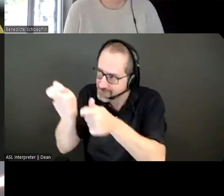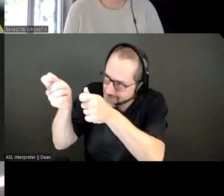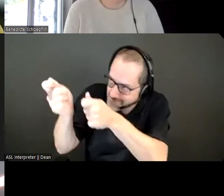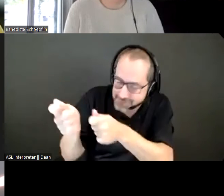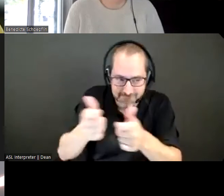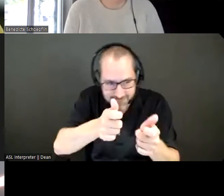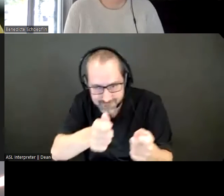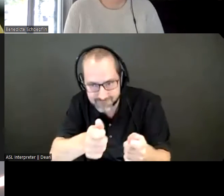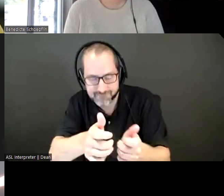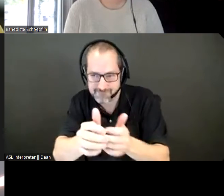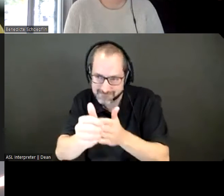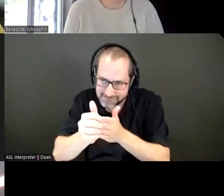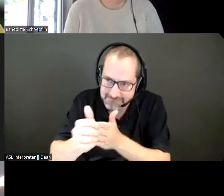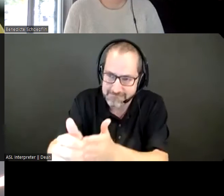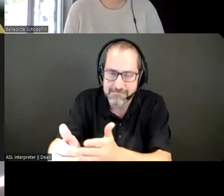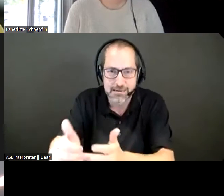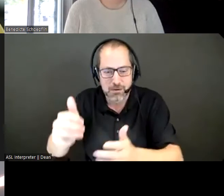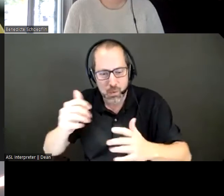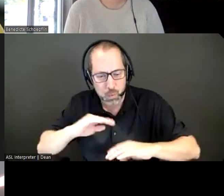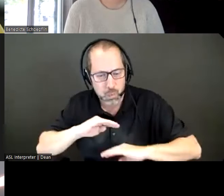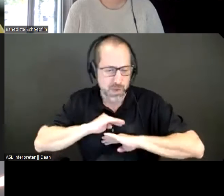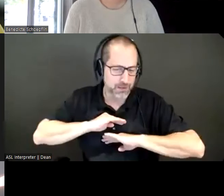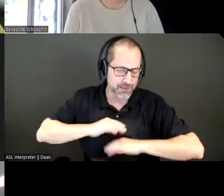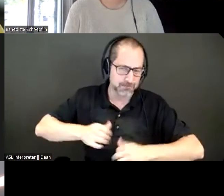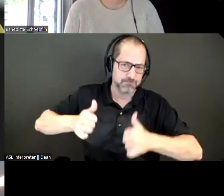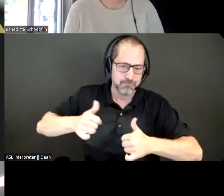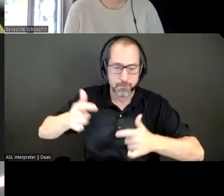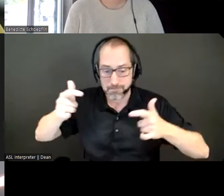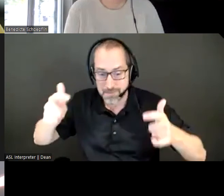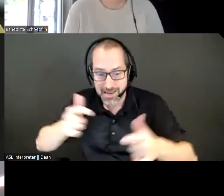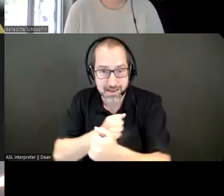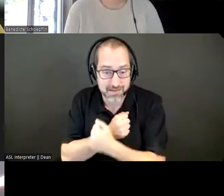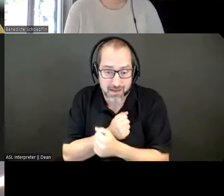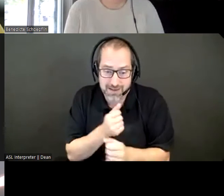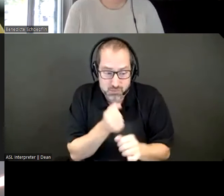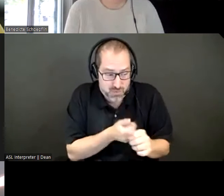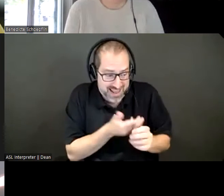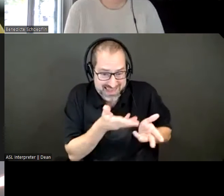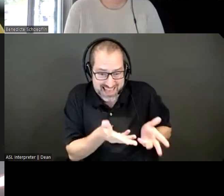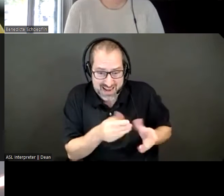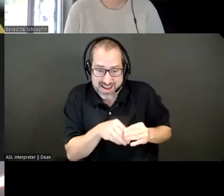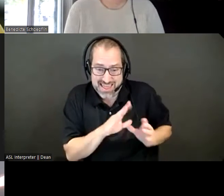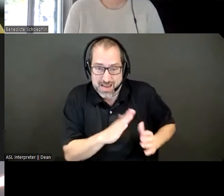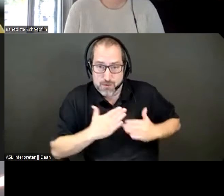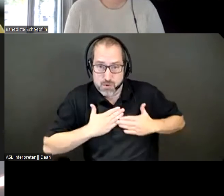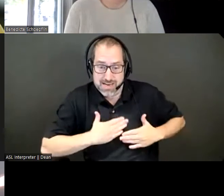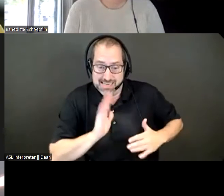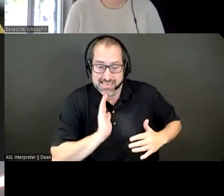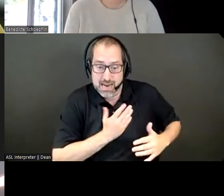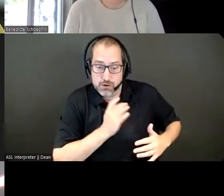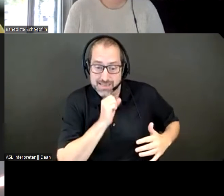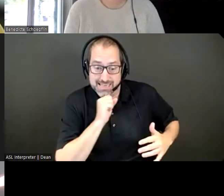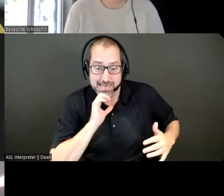big love and the teachings that are right there in the bodies of the people, of our seniors, of